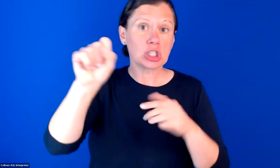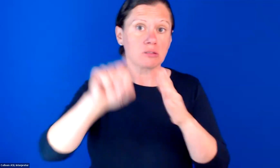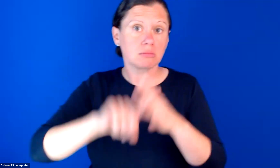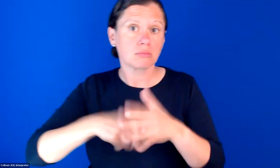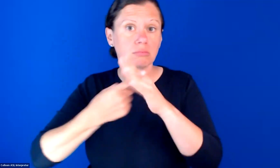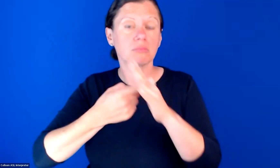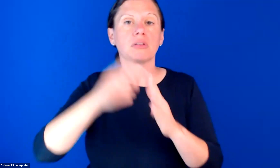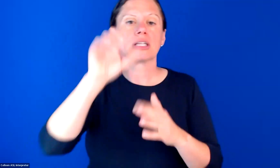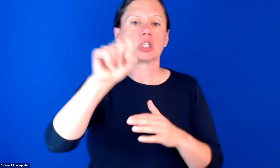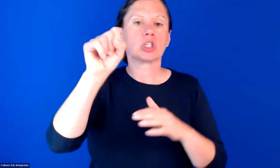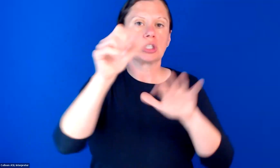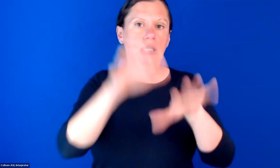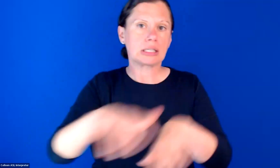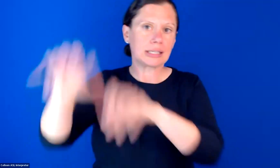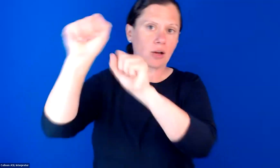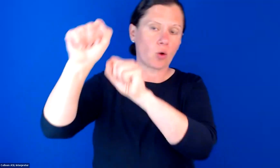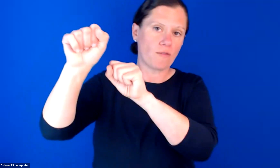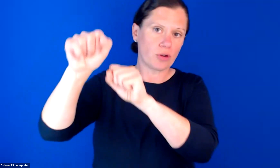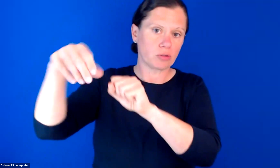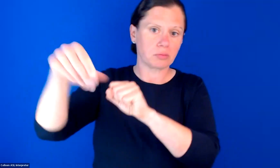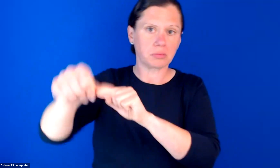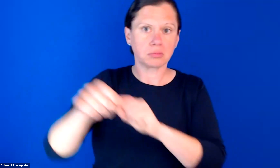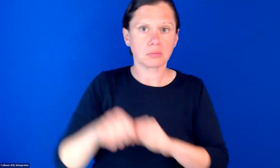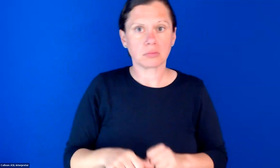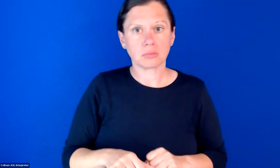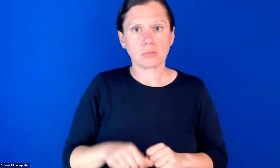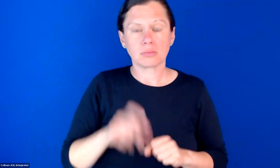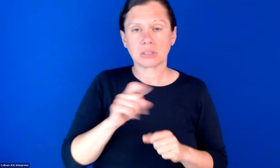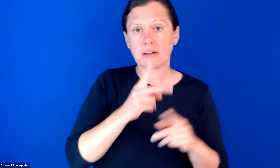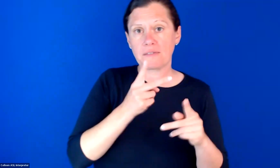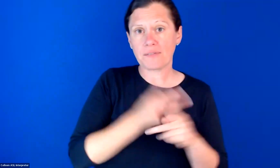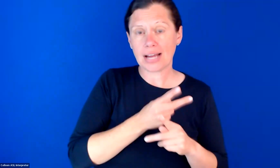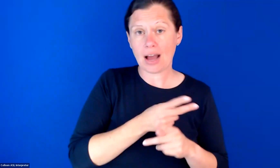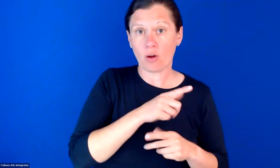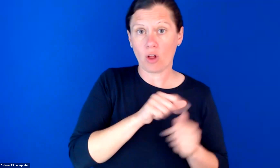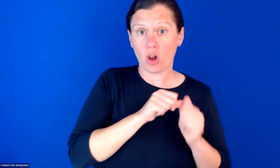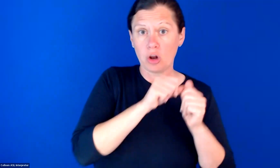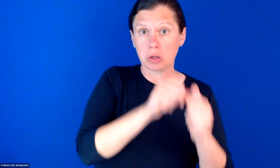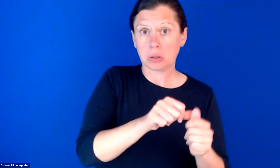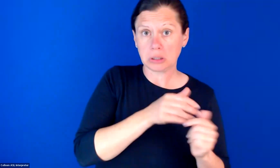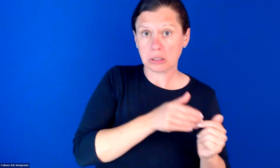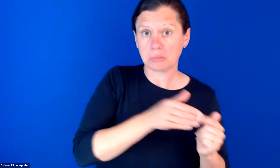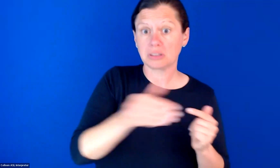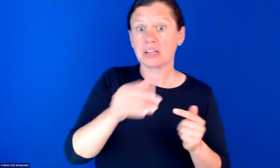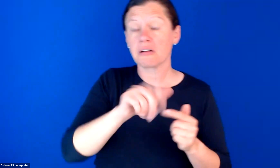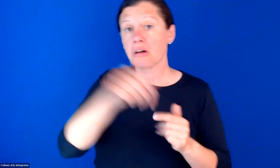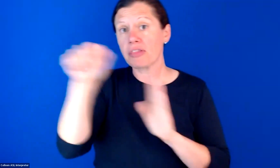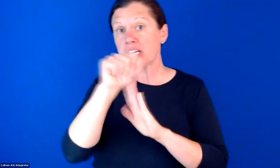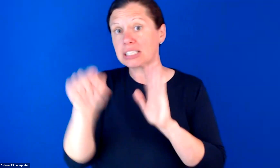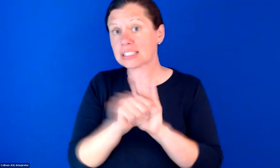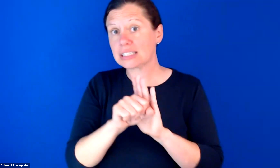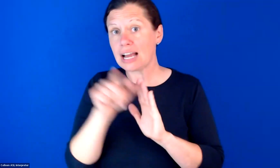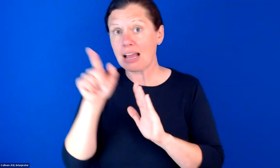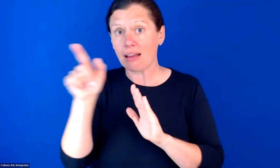to pay in and then also get care if they lived out of state. But that would be something that the legislature would need to enact in order